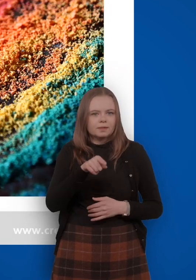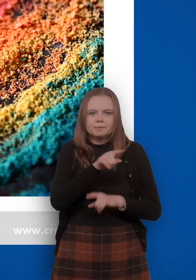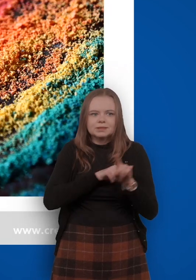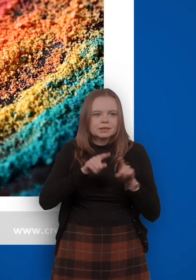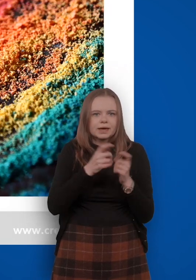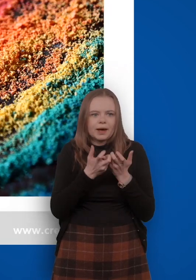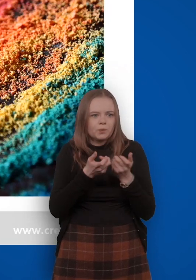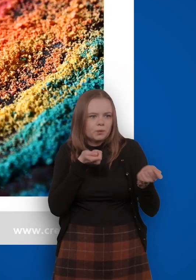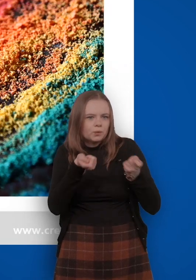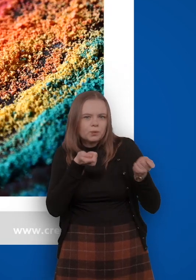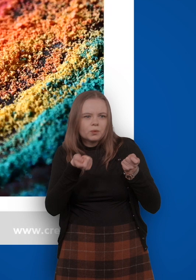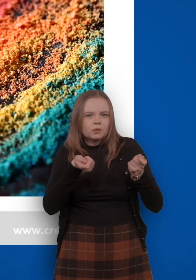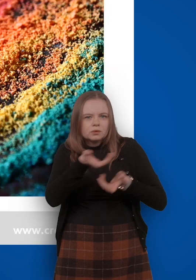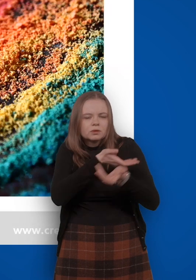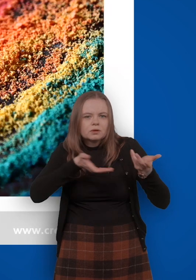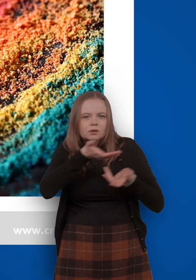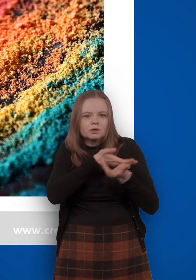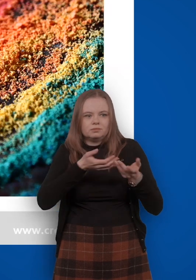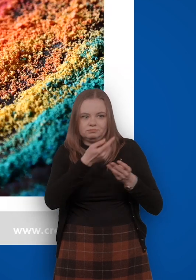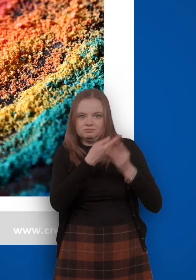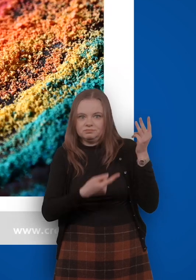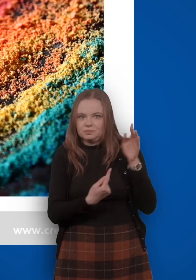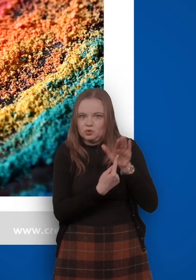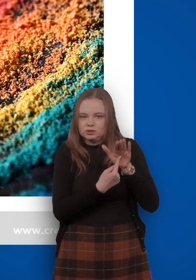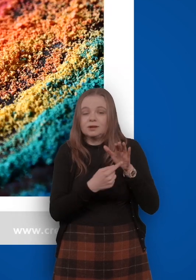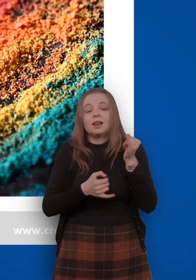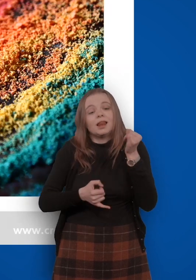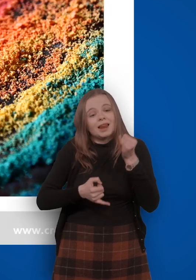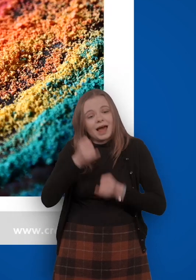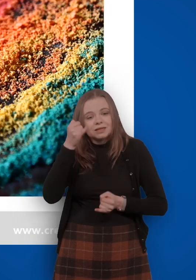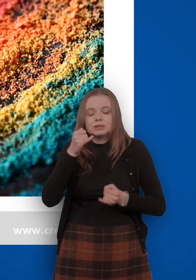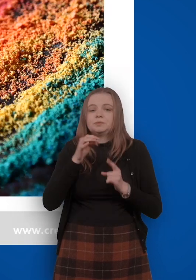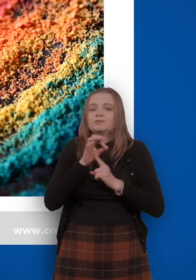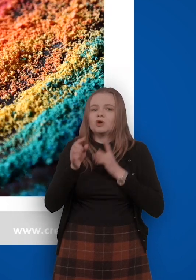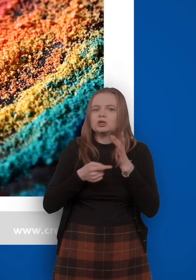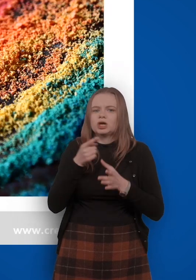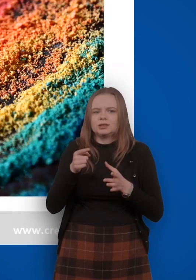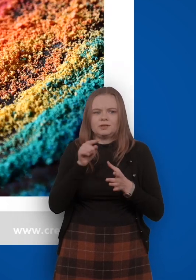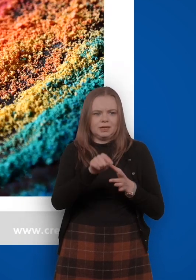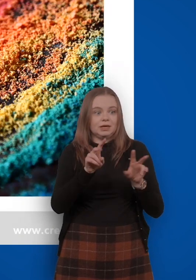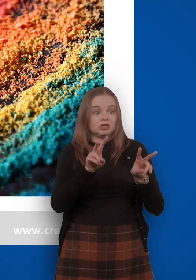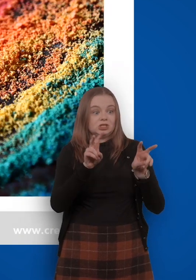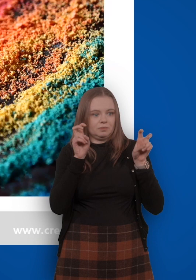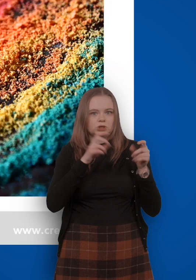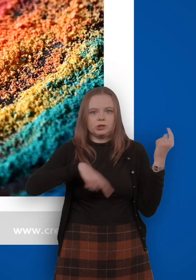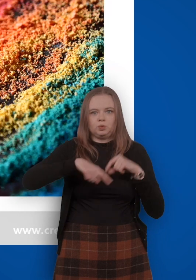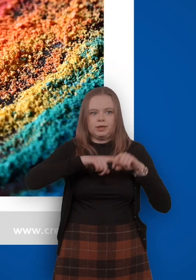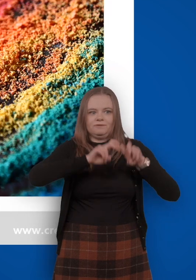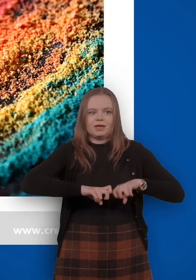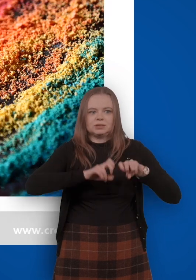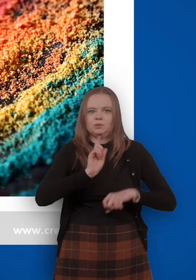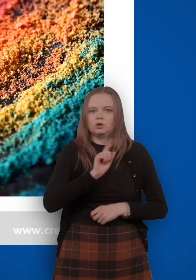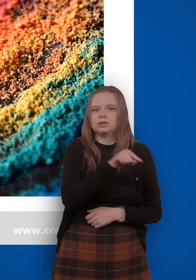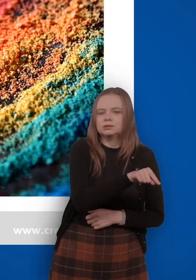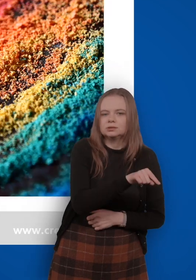so forth? So those things are also very important. And then finally, the project, what is the subject under investigation? So have we thought